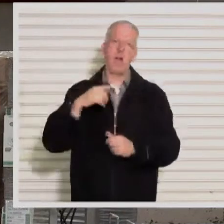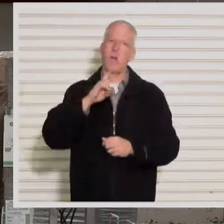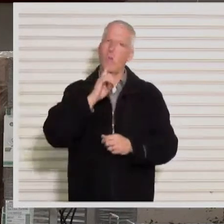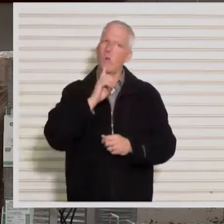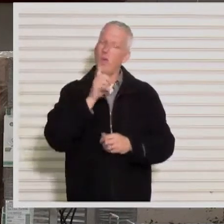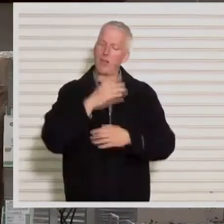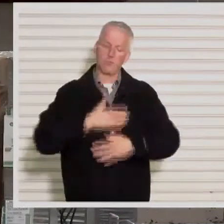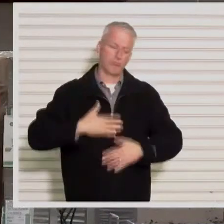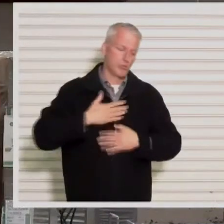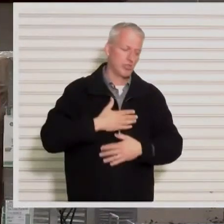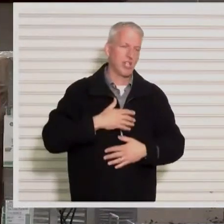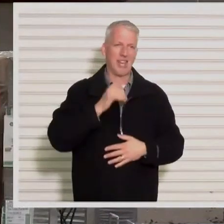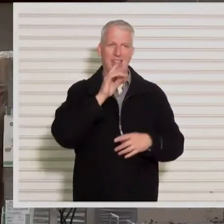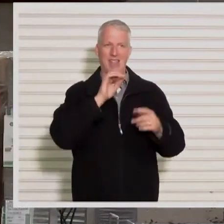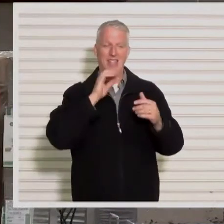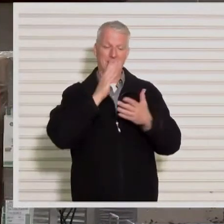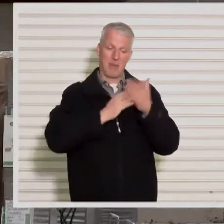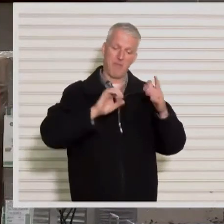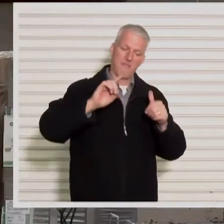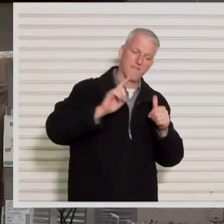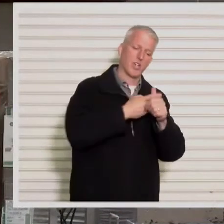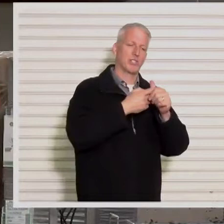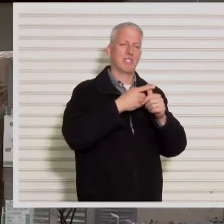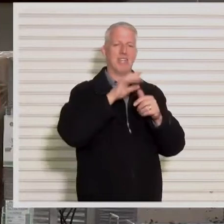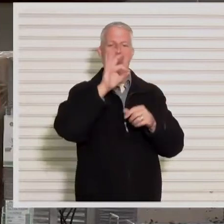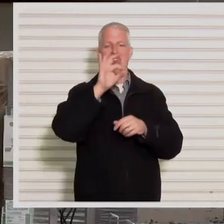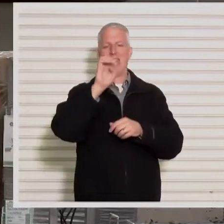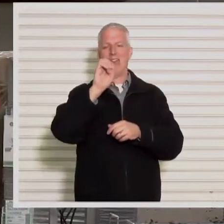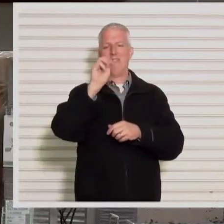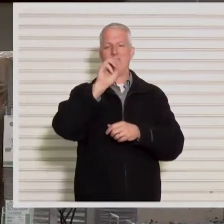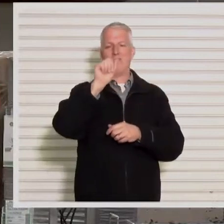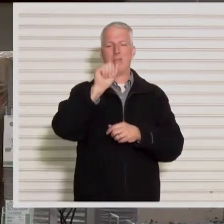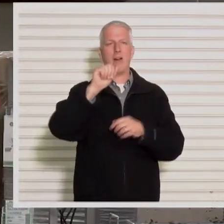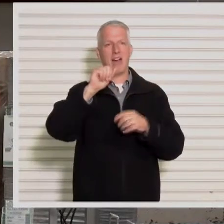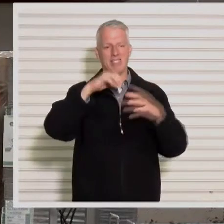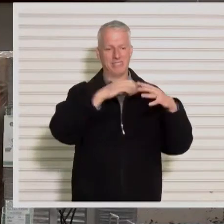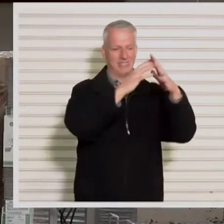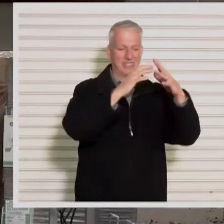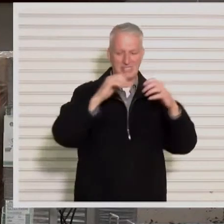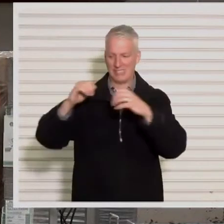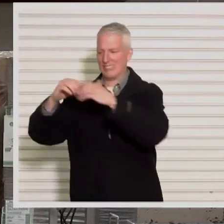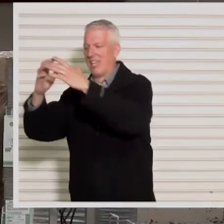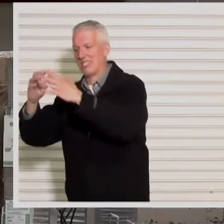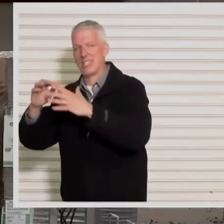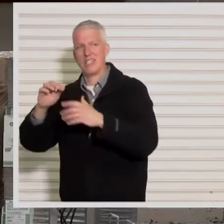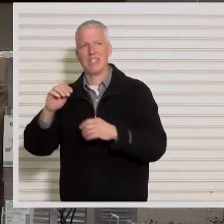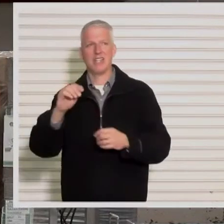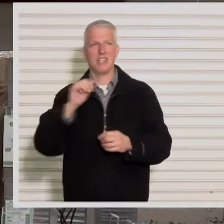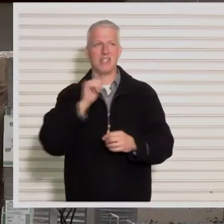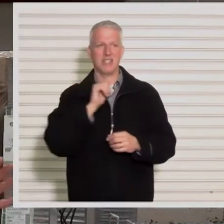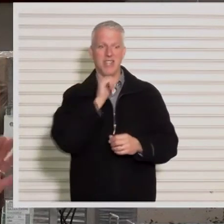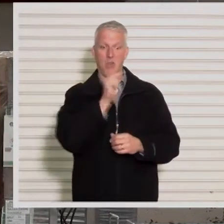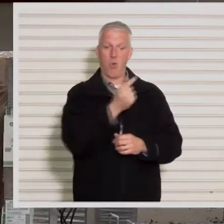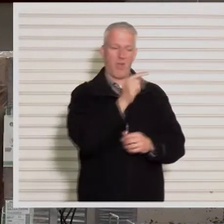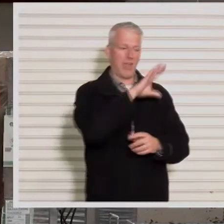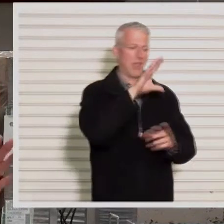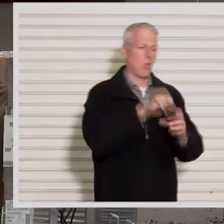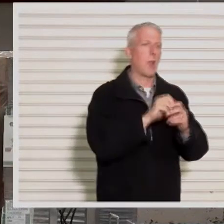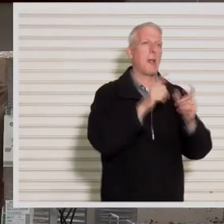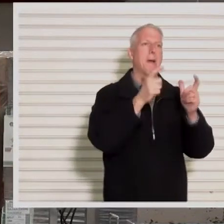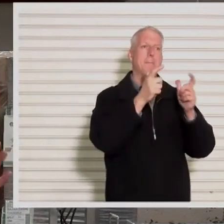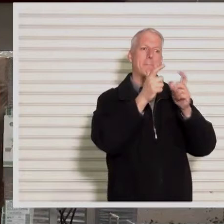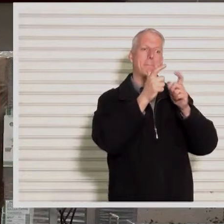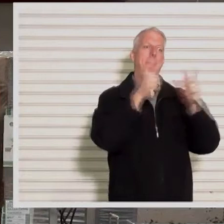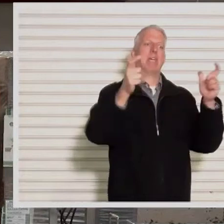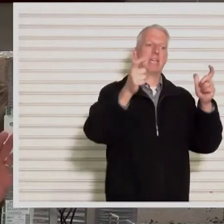nation FEMA sites here in the state of California. They include not only large-scale mass vaccination sites, up to